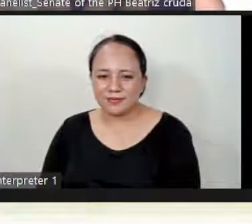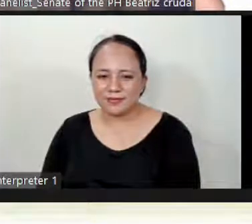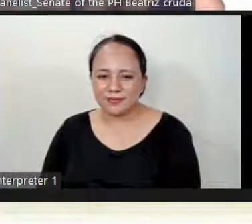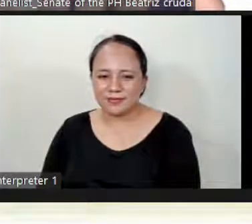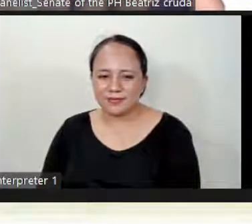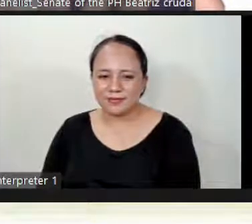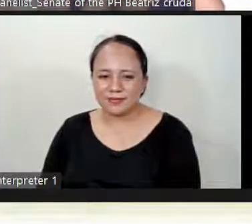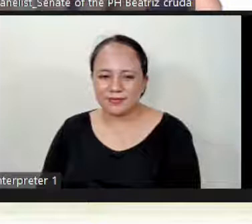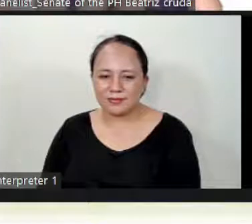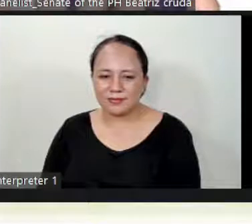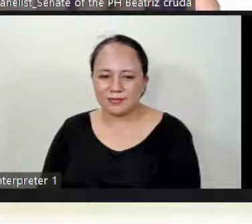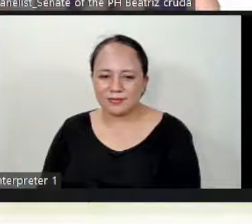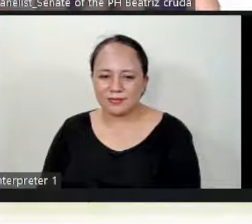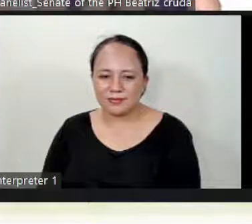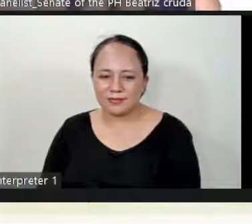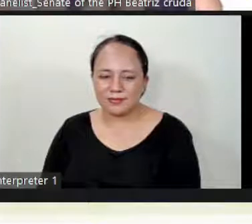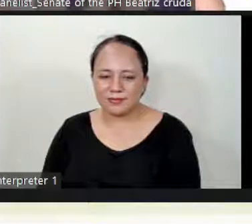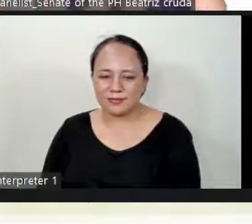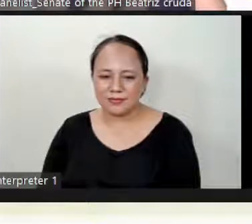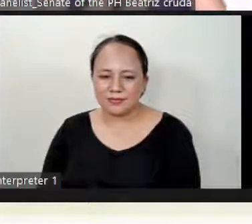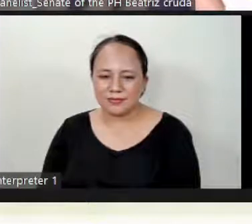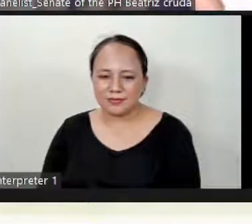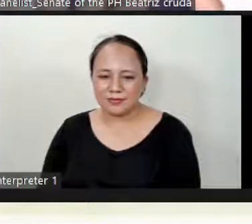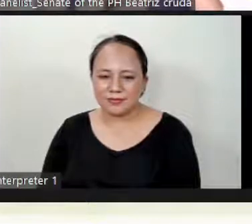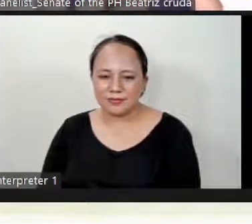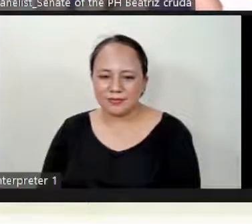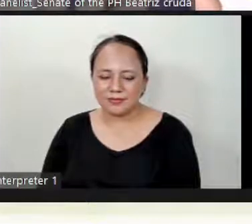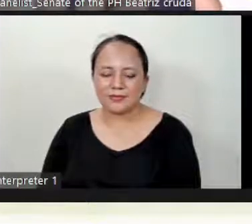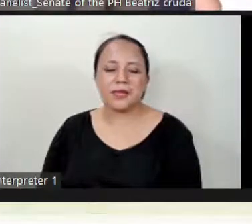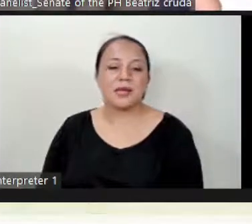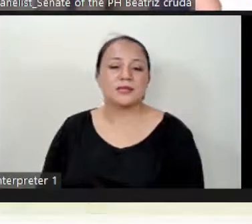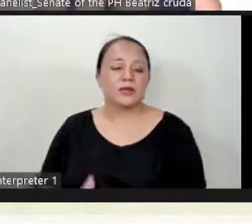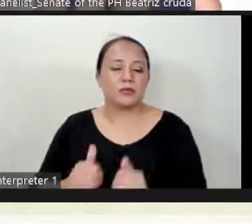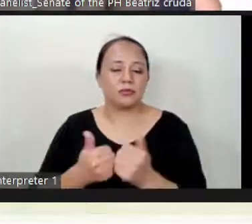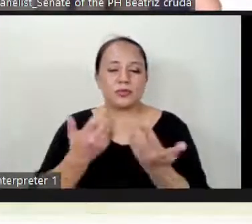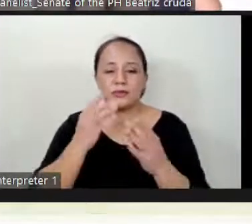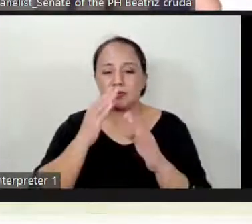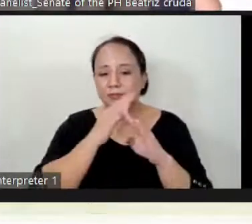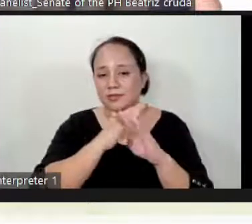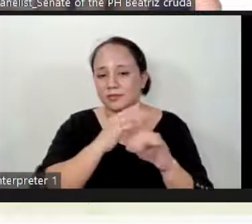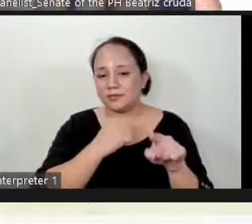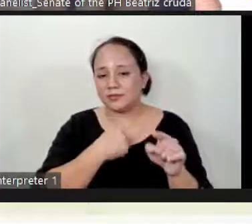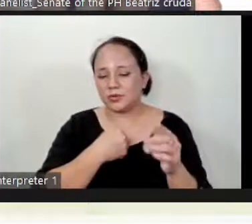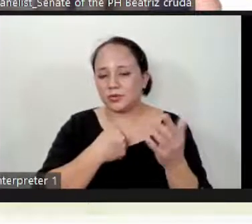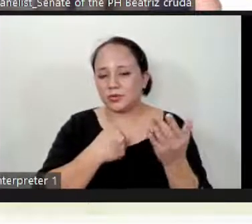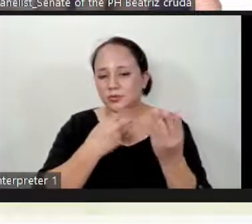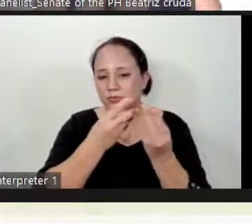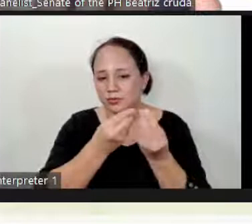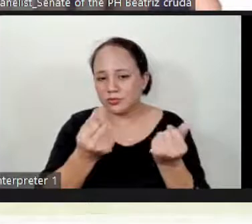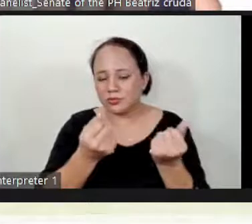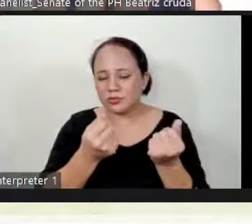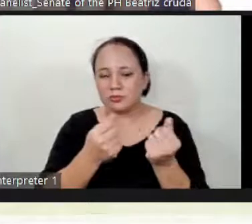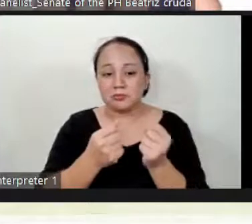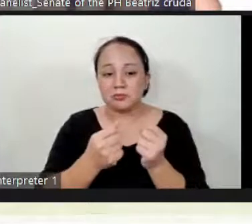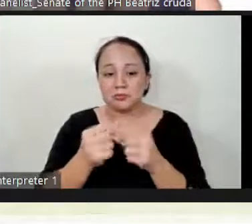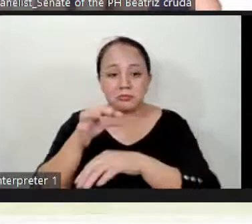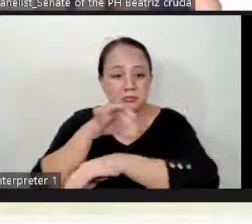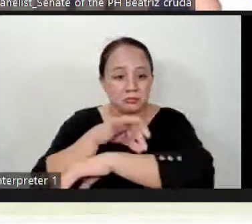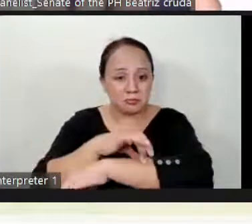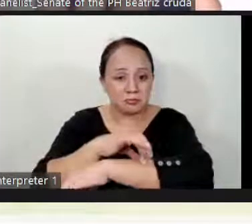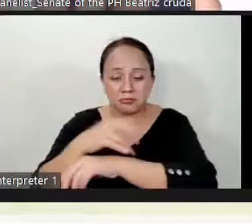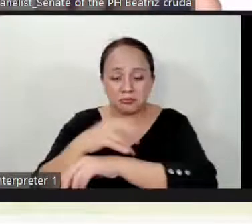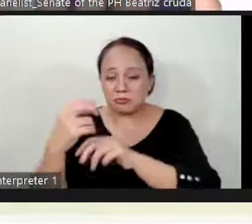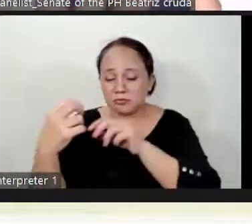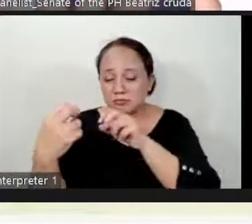ang hurdle to overcome is should it be face to face or does